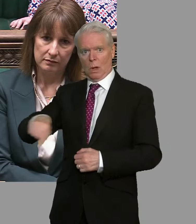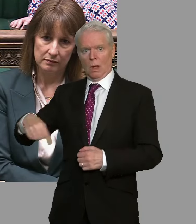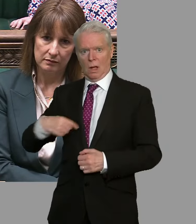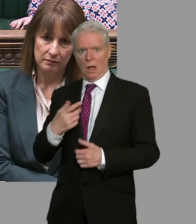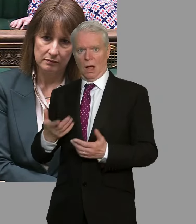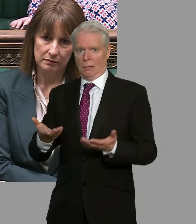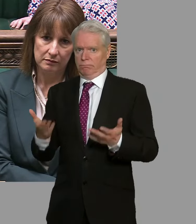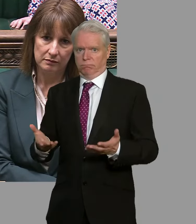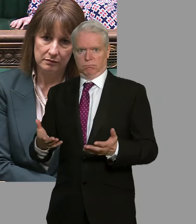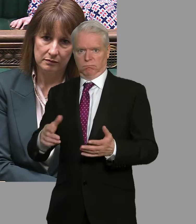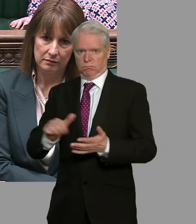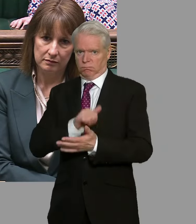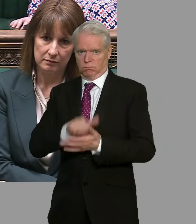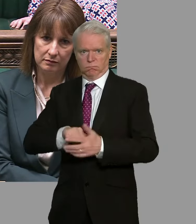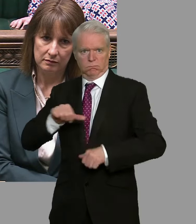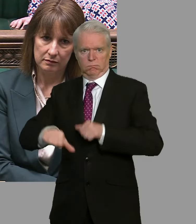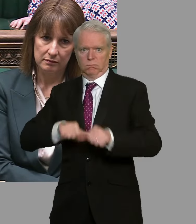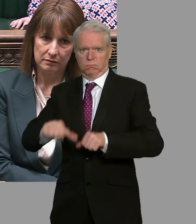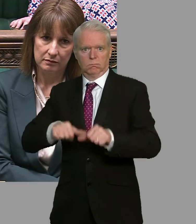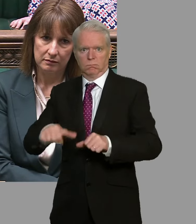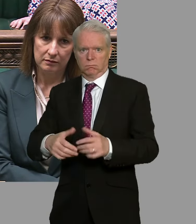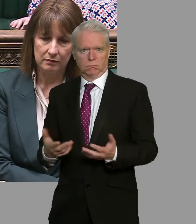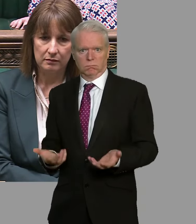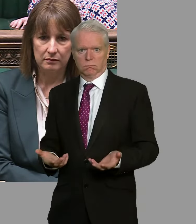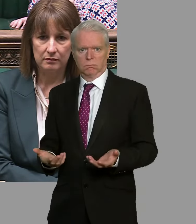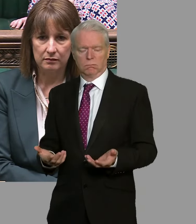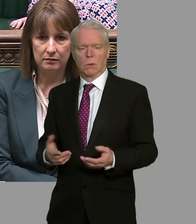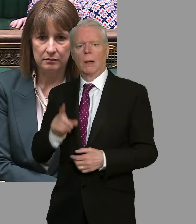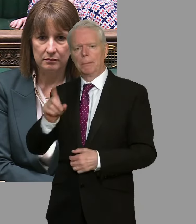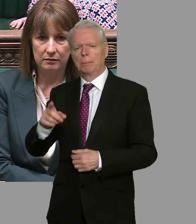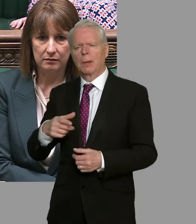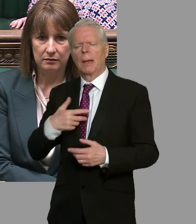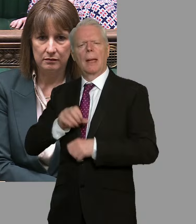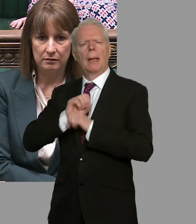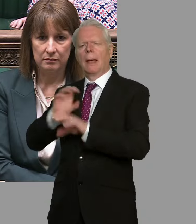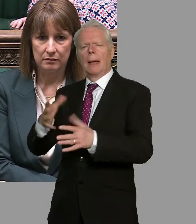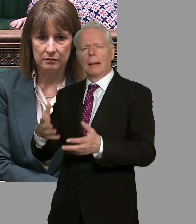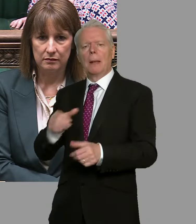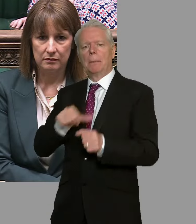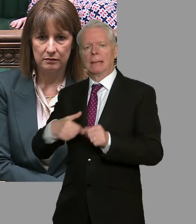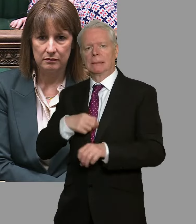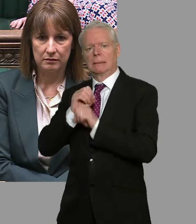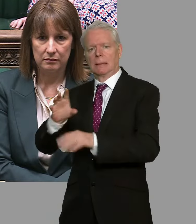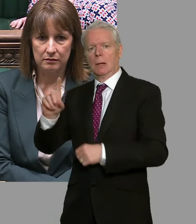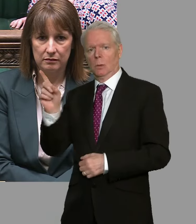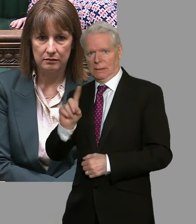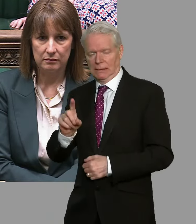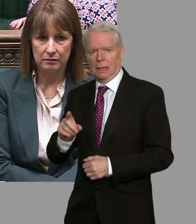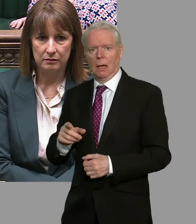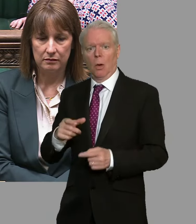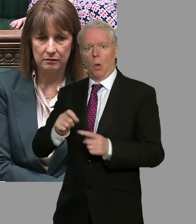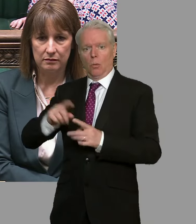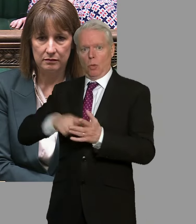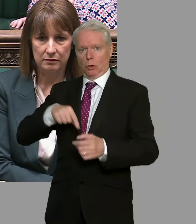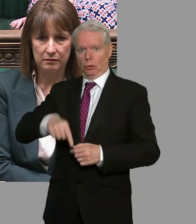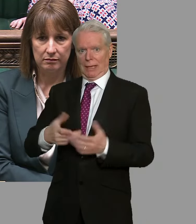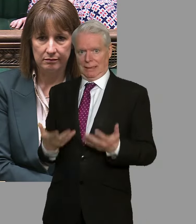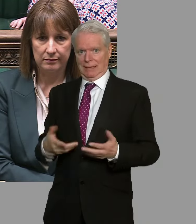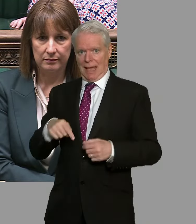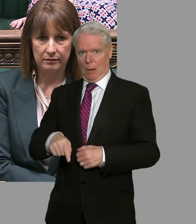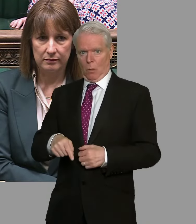interested parties can put forward their views on the application and should do so. And more broadly, as we drive forward renewable projects,